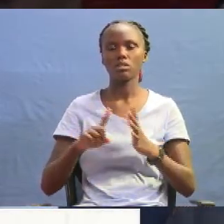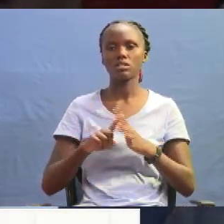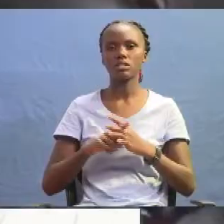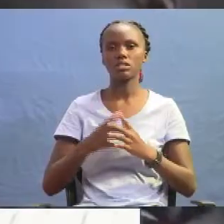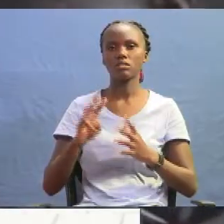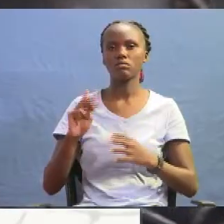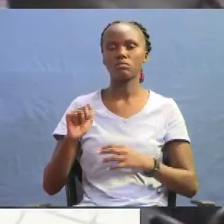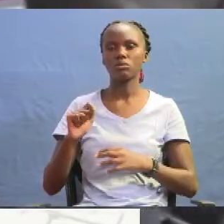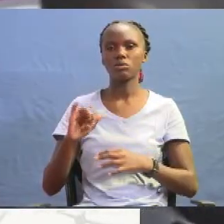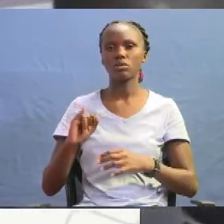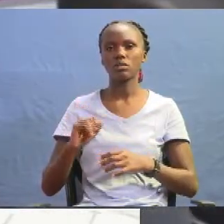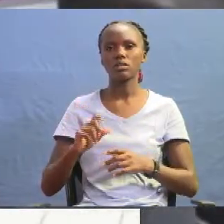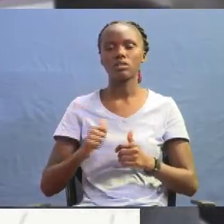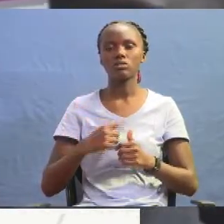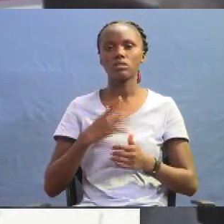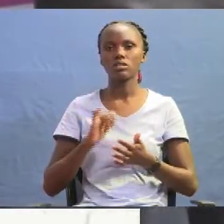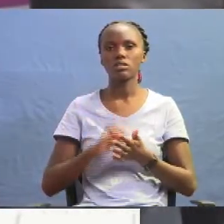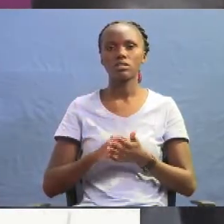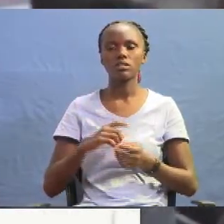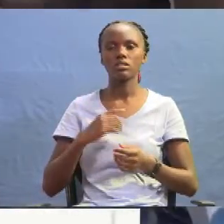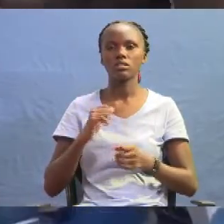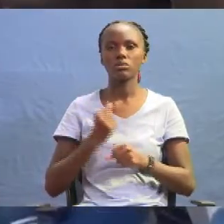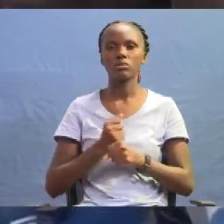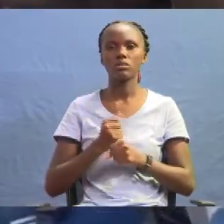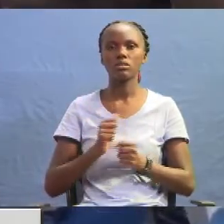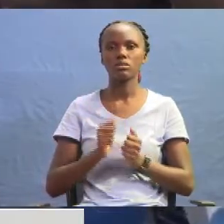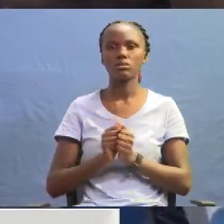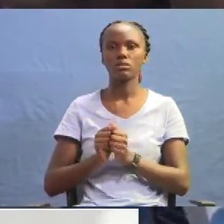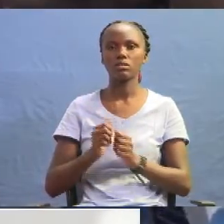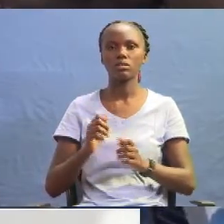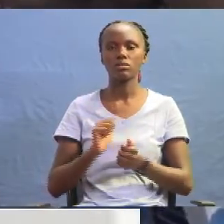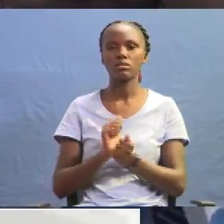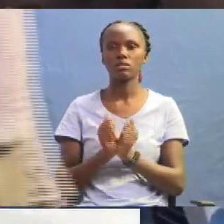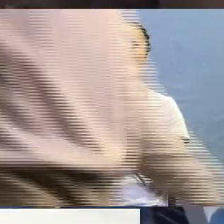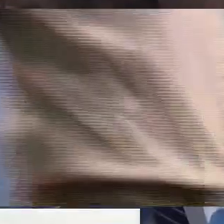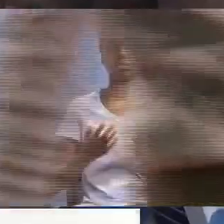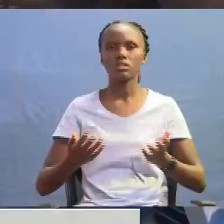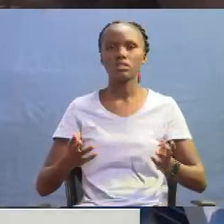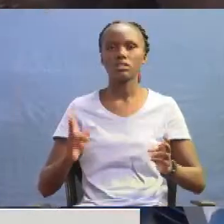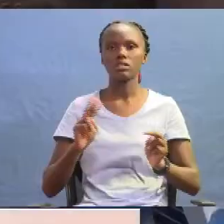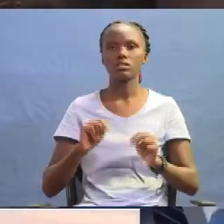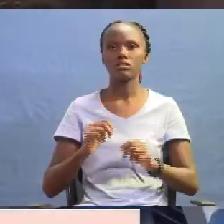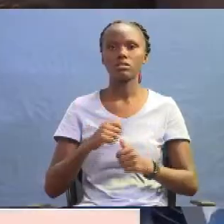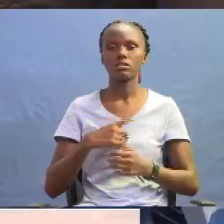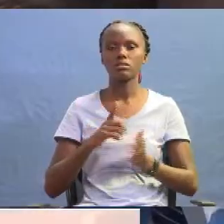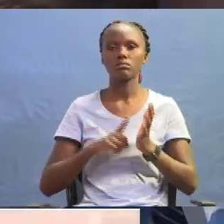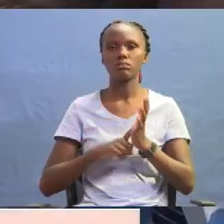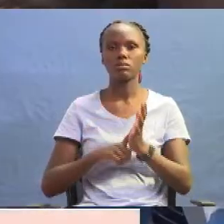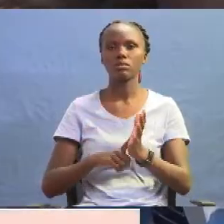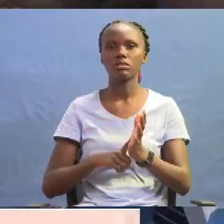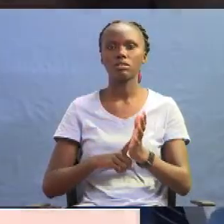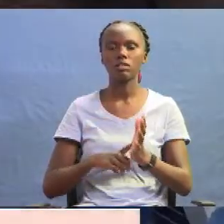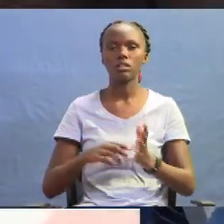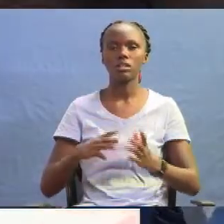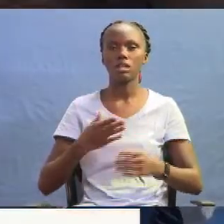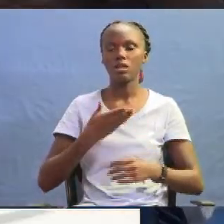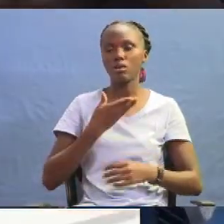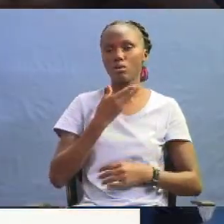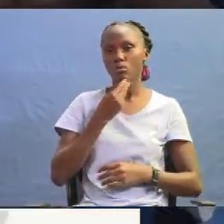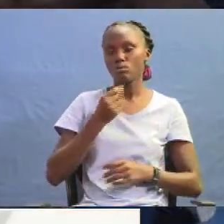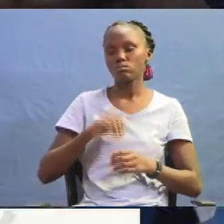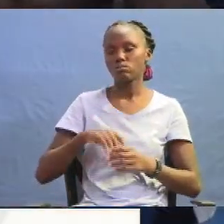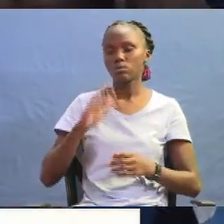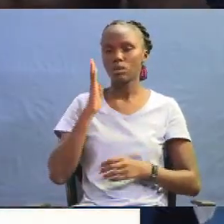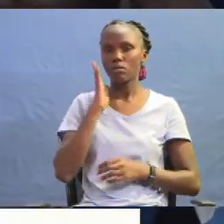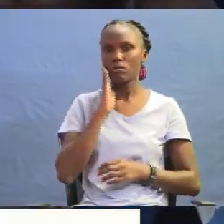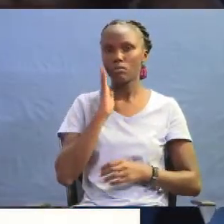from Gesusu. Danstan Omari raised concern over the growing trend of single motherhood, calling it a key factor in the